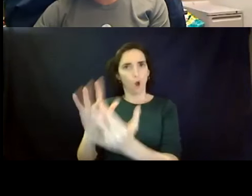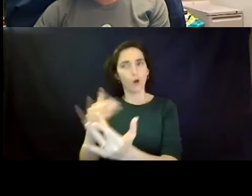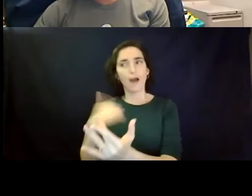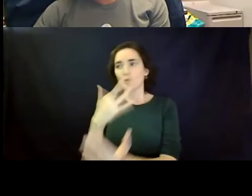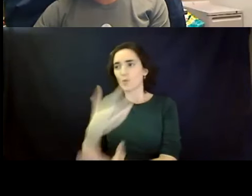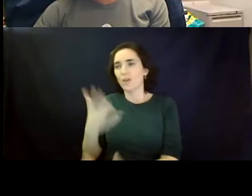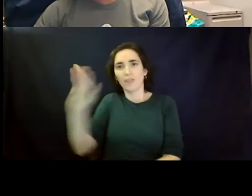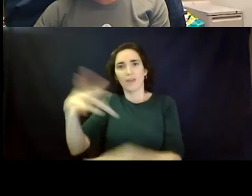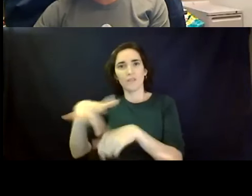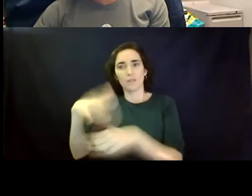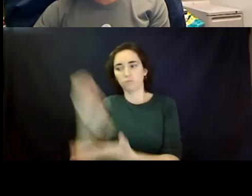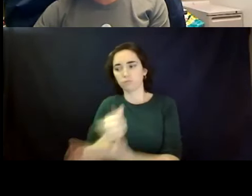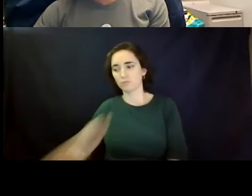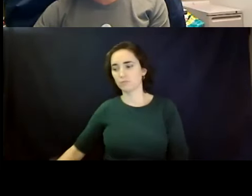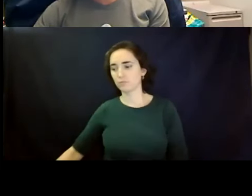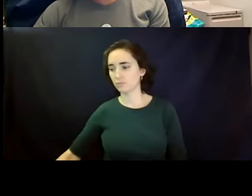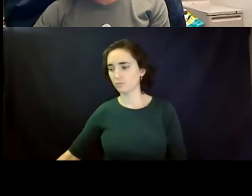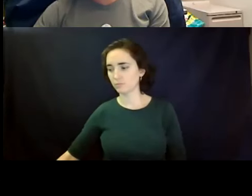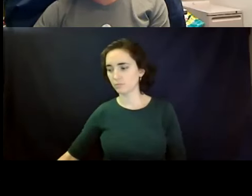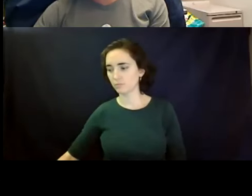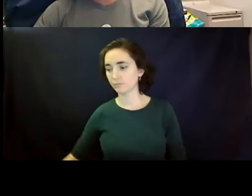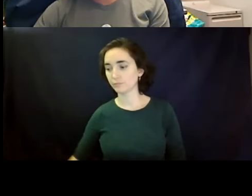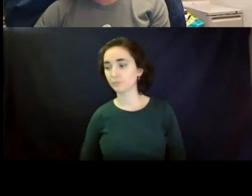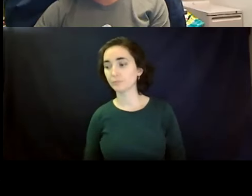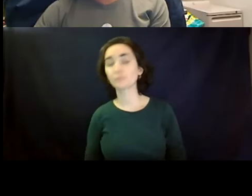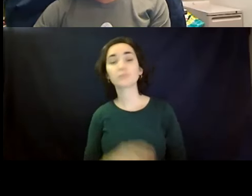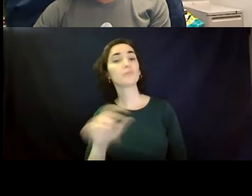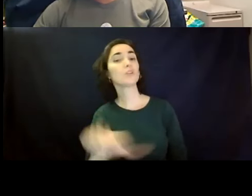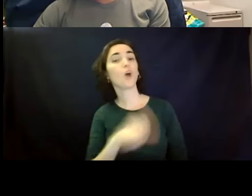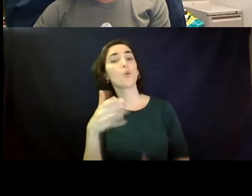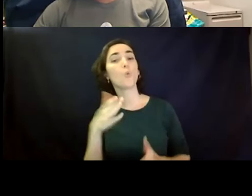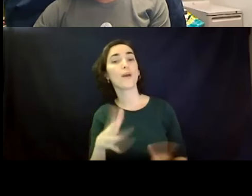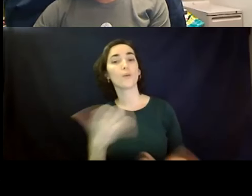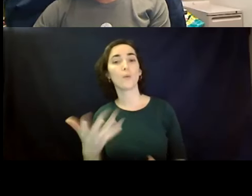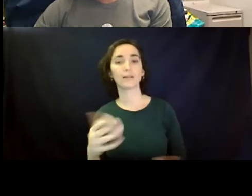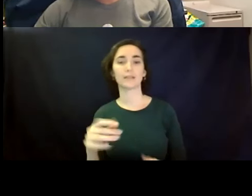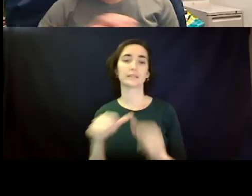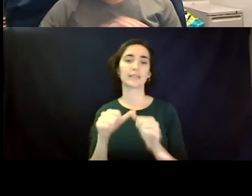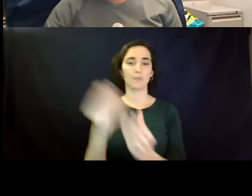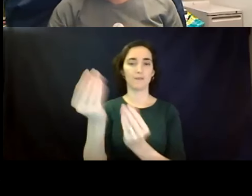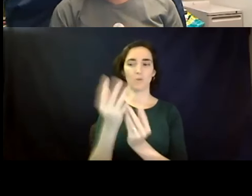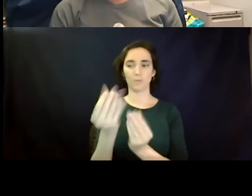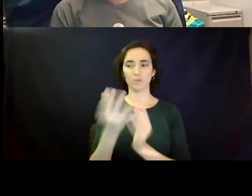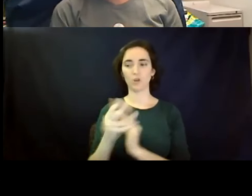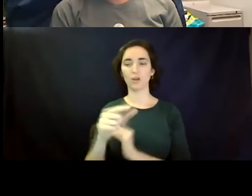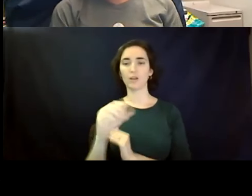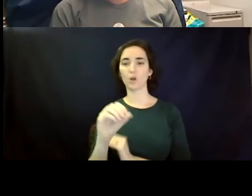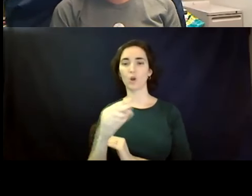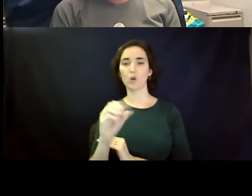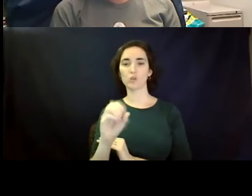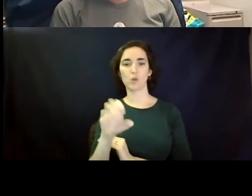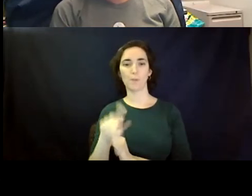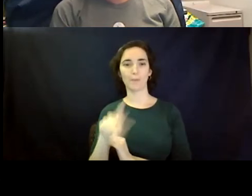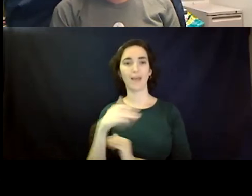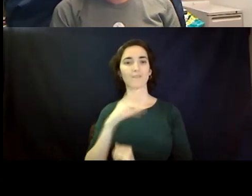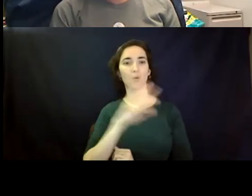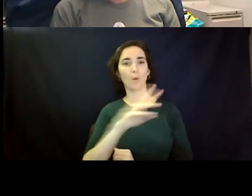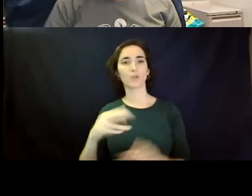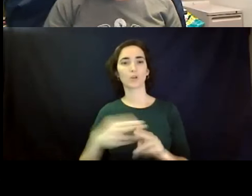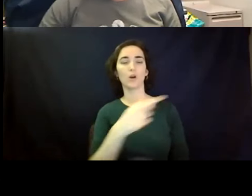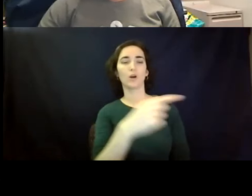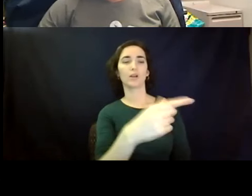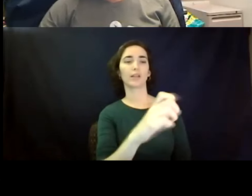available. Other ways you can stay informed. GOSEP has a webpage called Get a Game